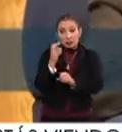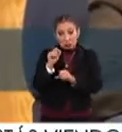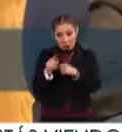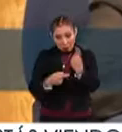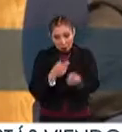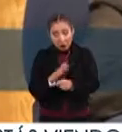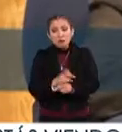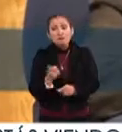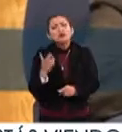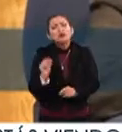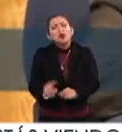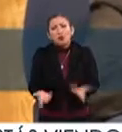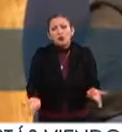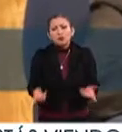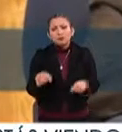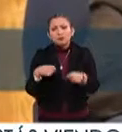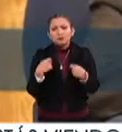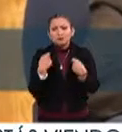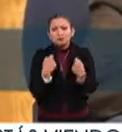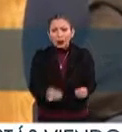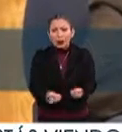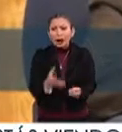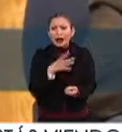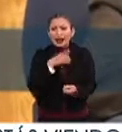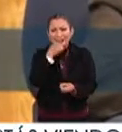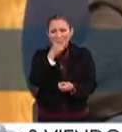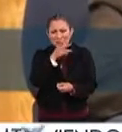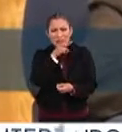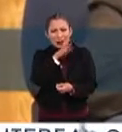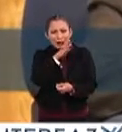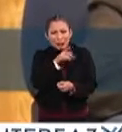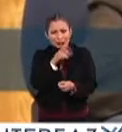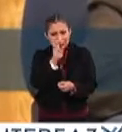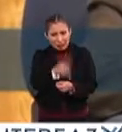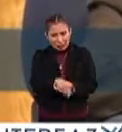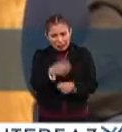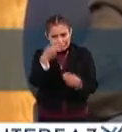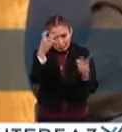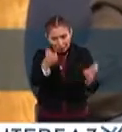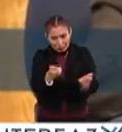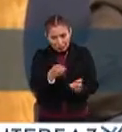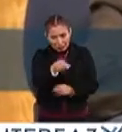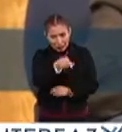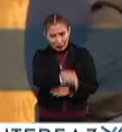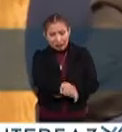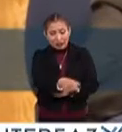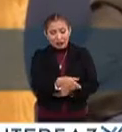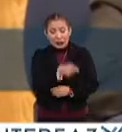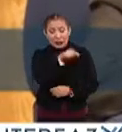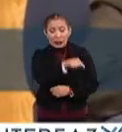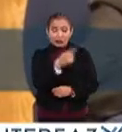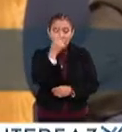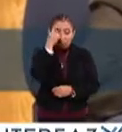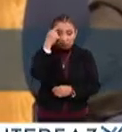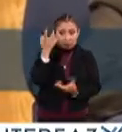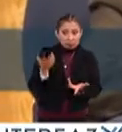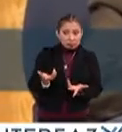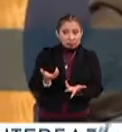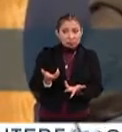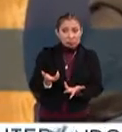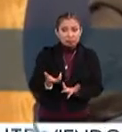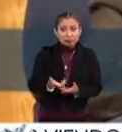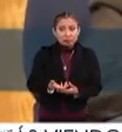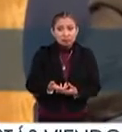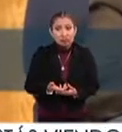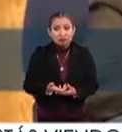for a girl. Because we haven't told the parents about what the subject is really like, and